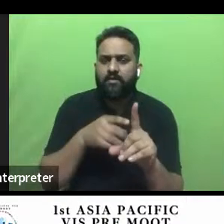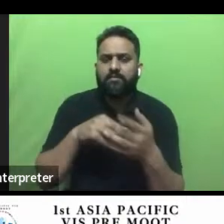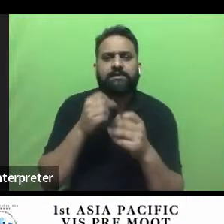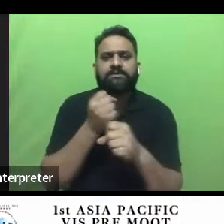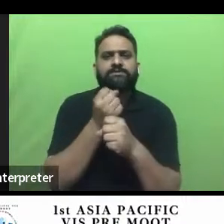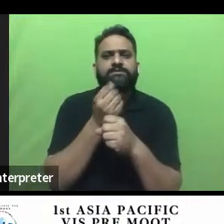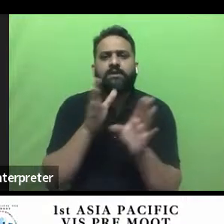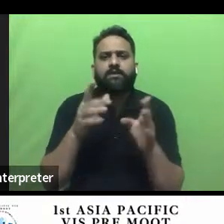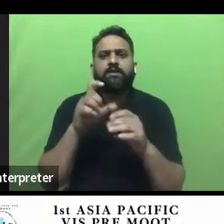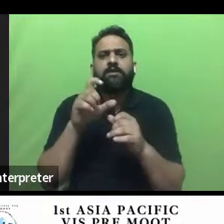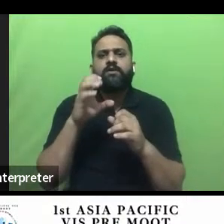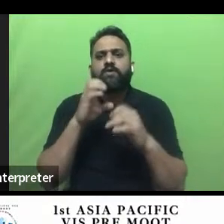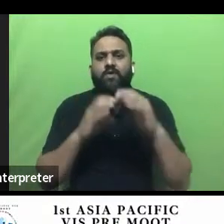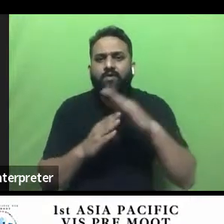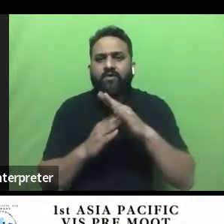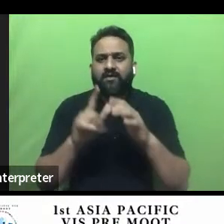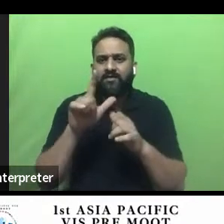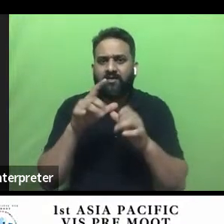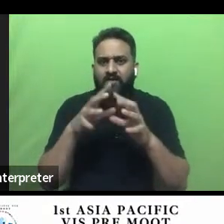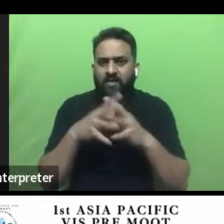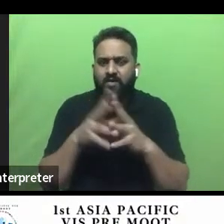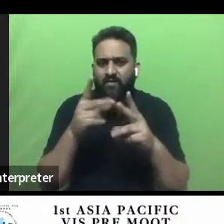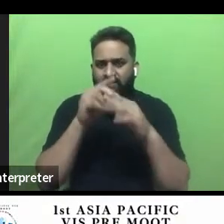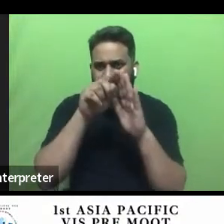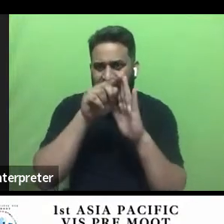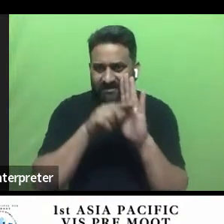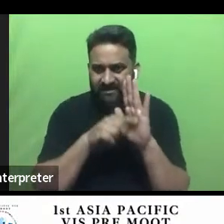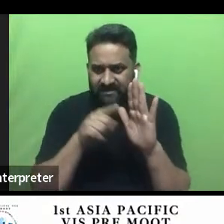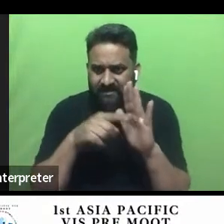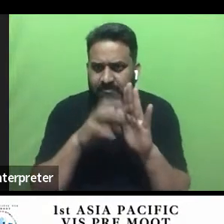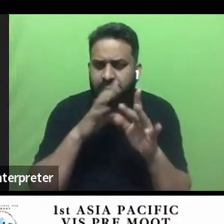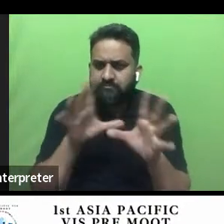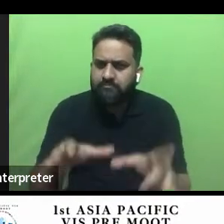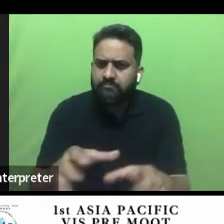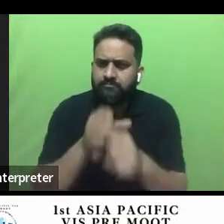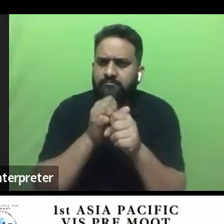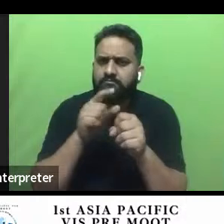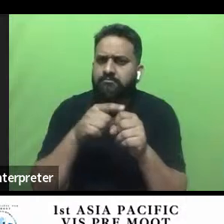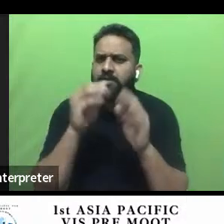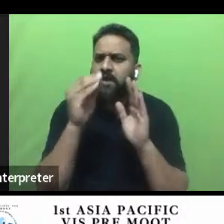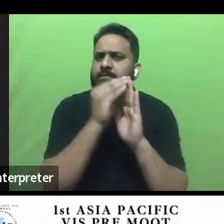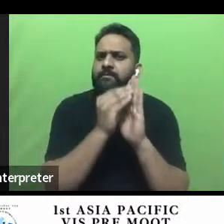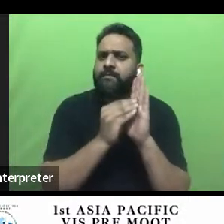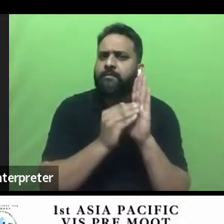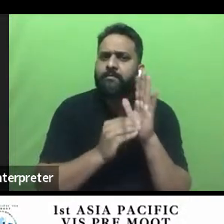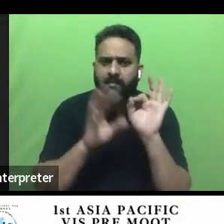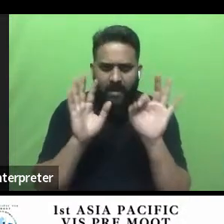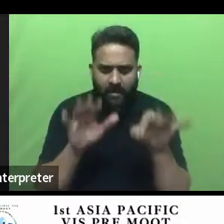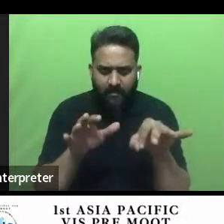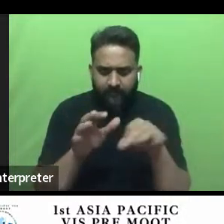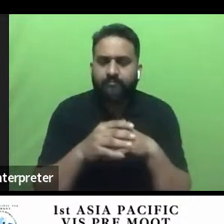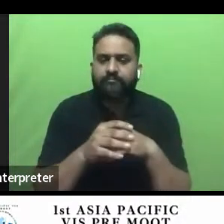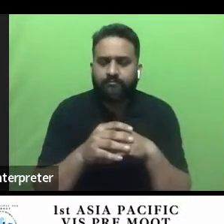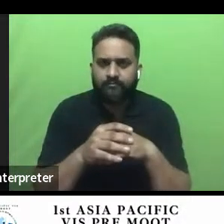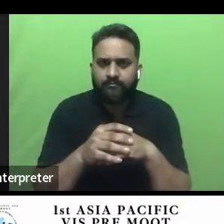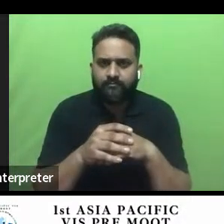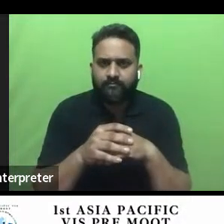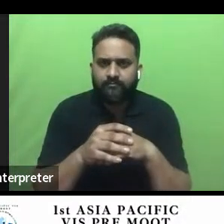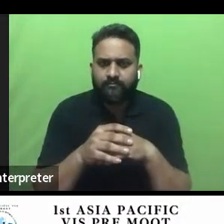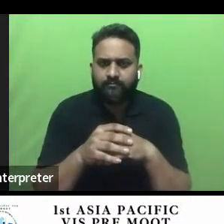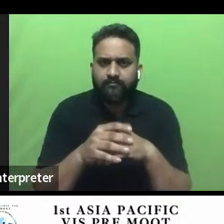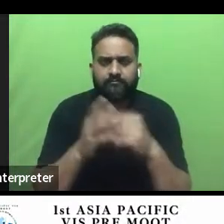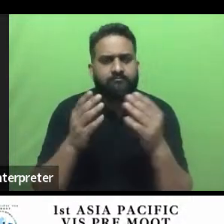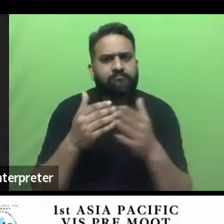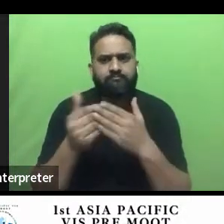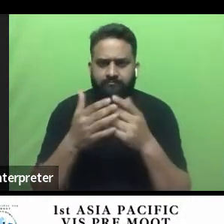law, the arbitration clause was validly incorporated by reference into the parties' main contract. However,